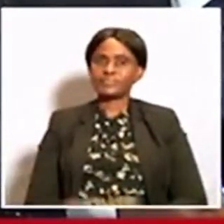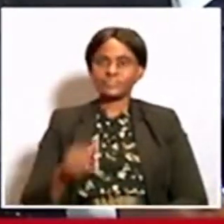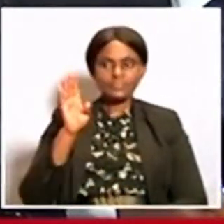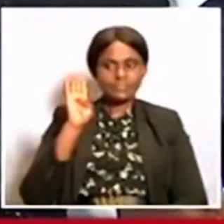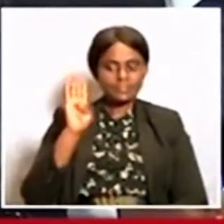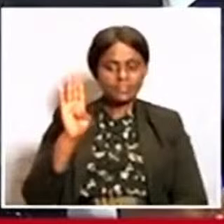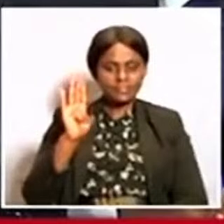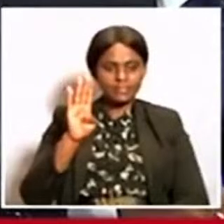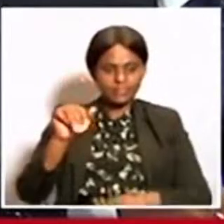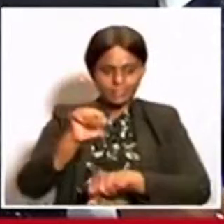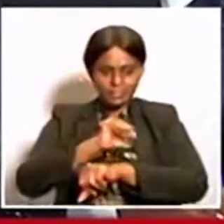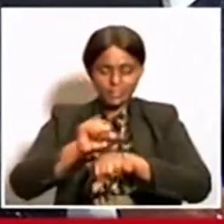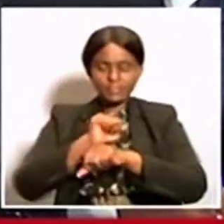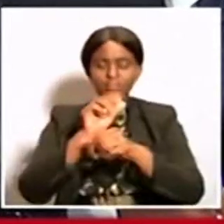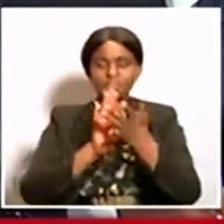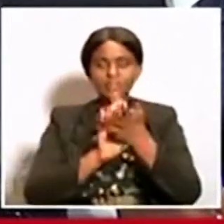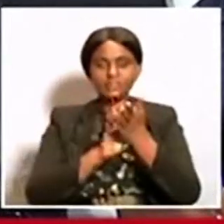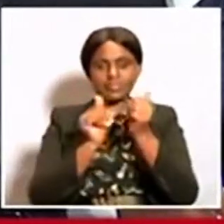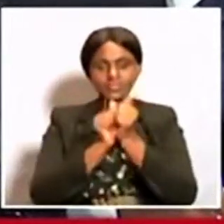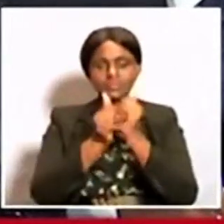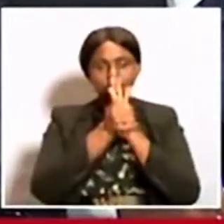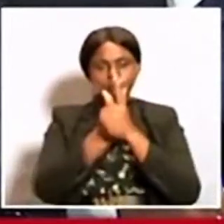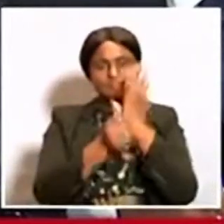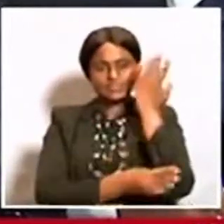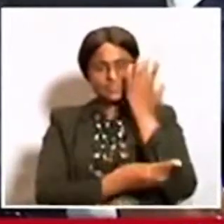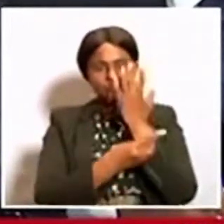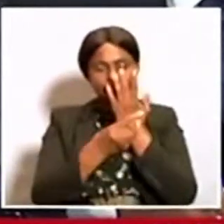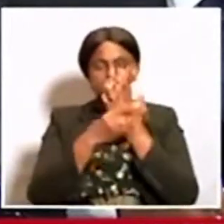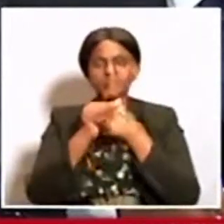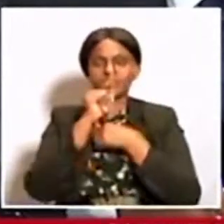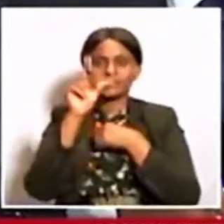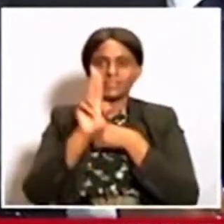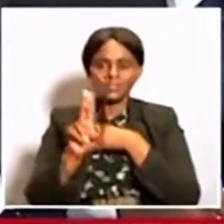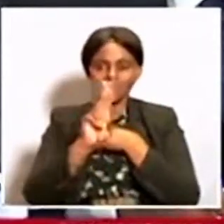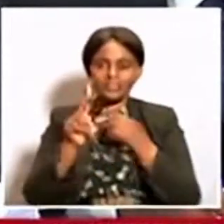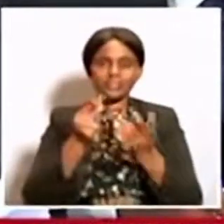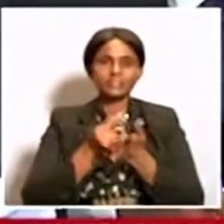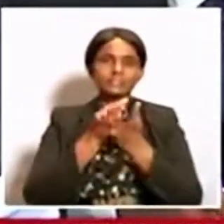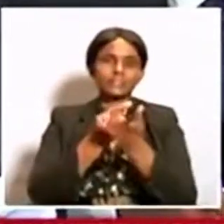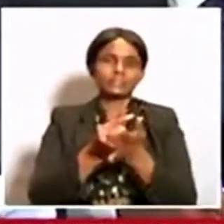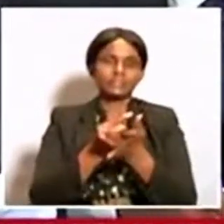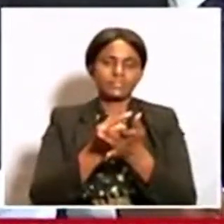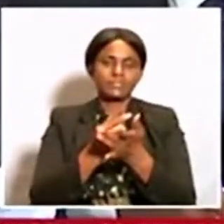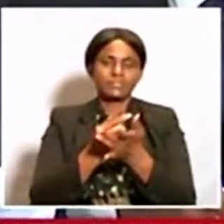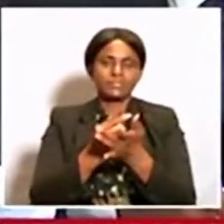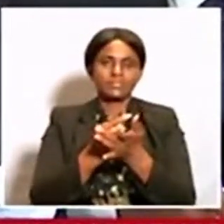Bursaries, secondary school and skills development, and spent grants.